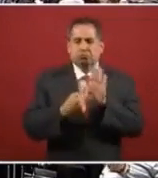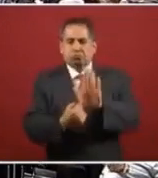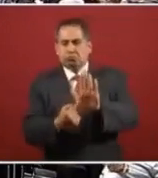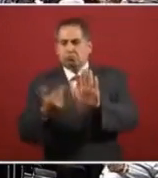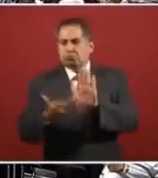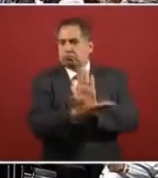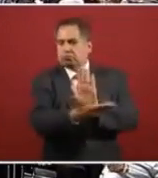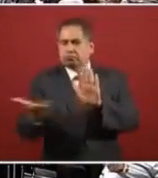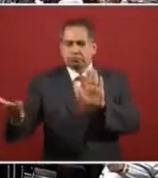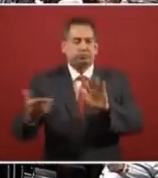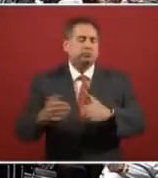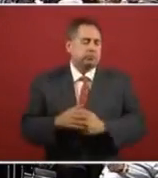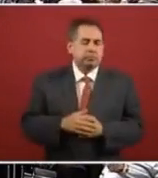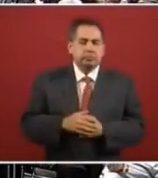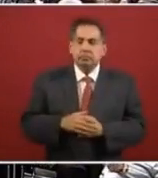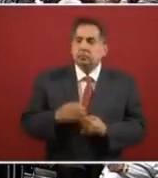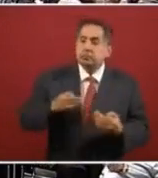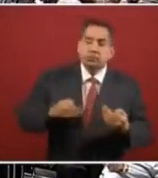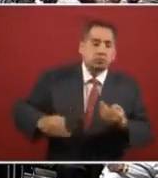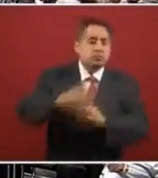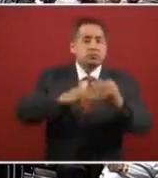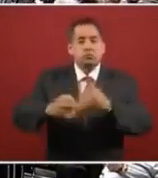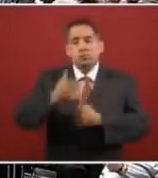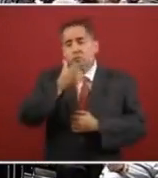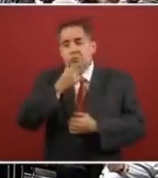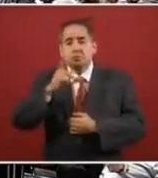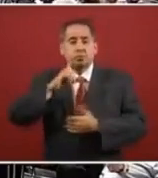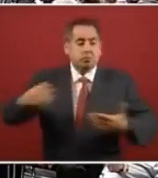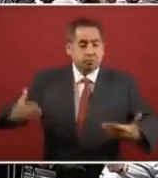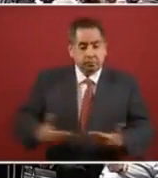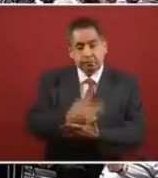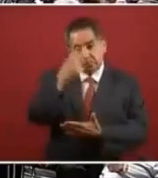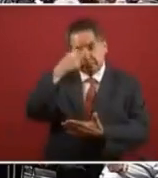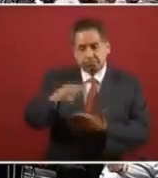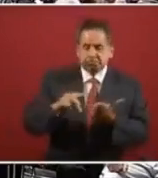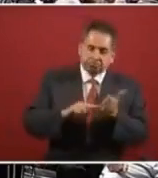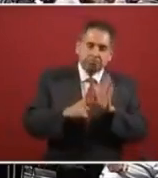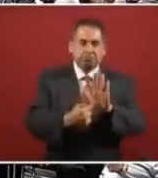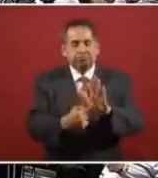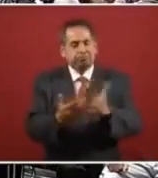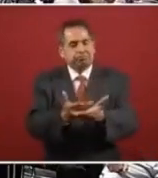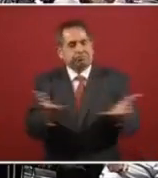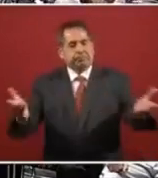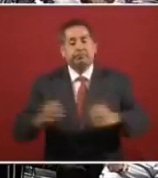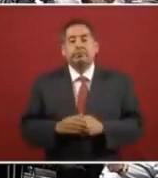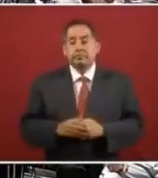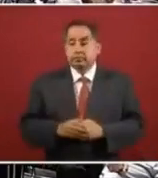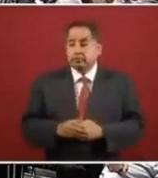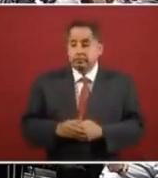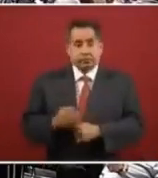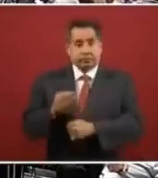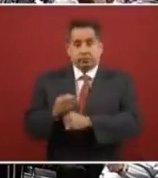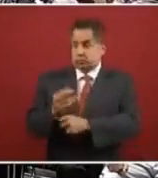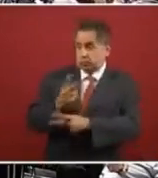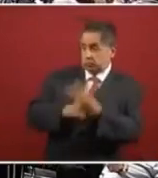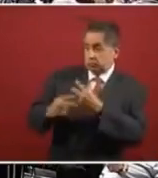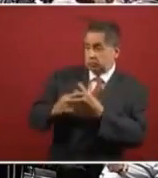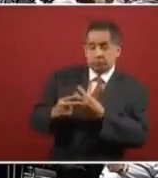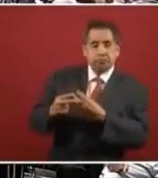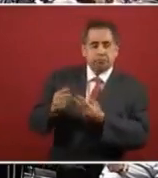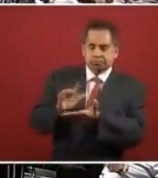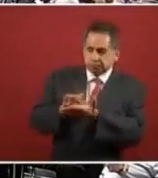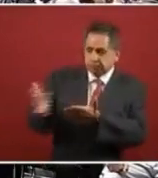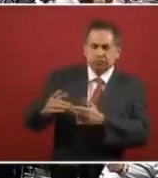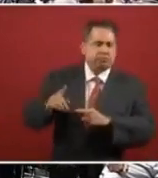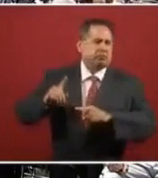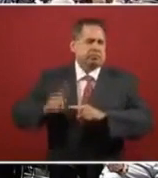to all the Mexicans I appreciate the presence of